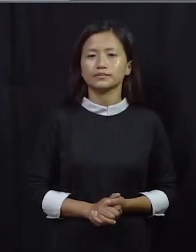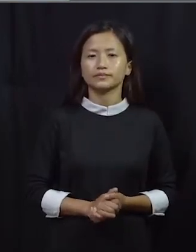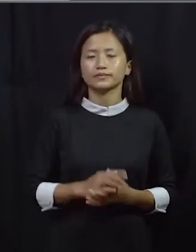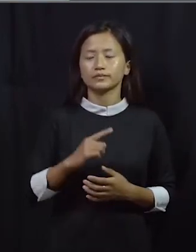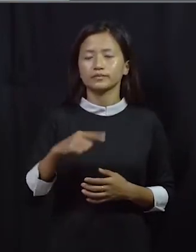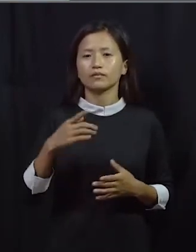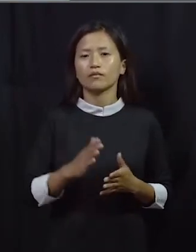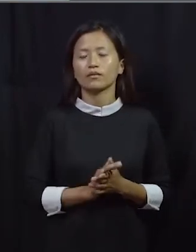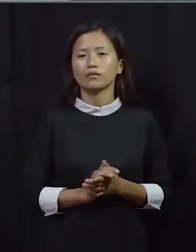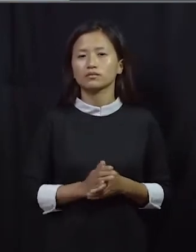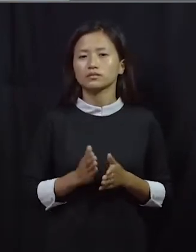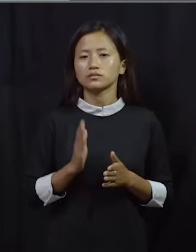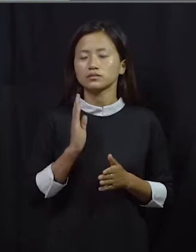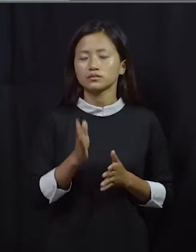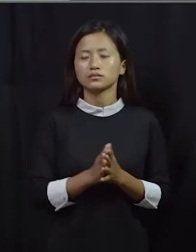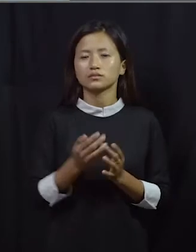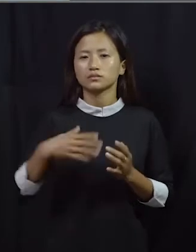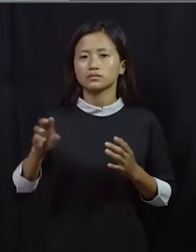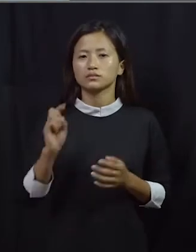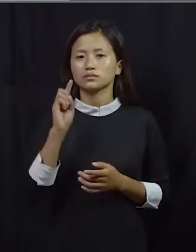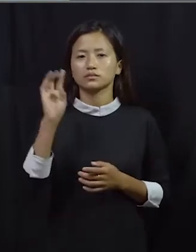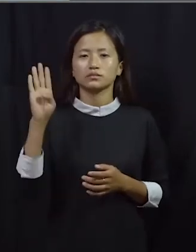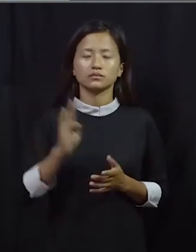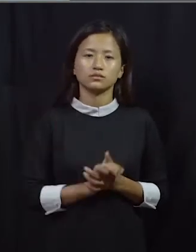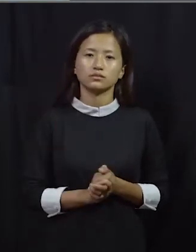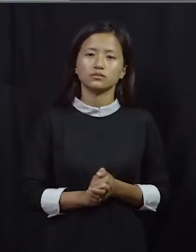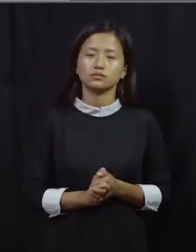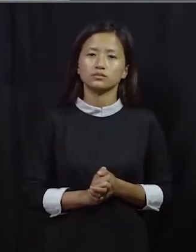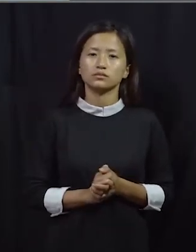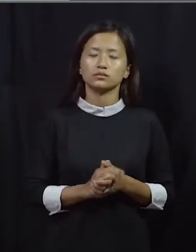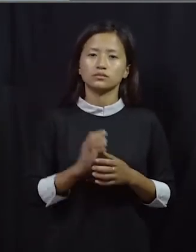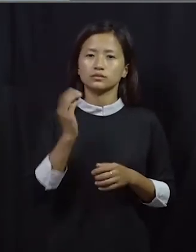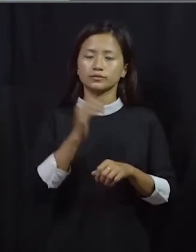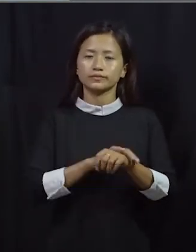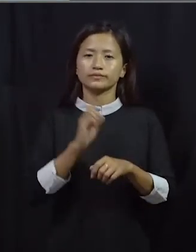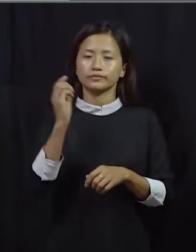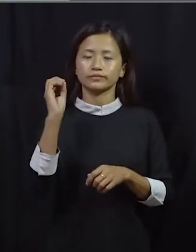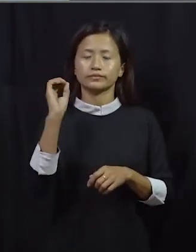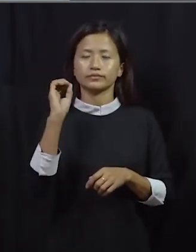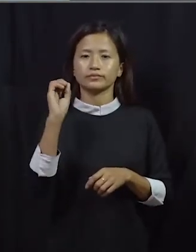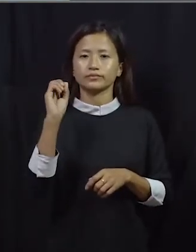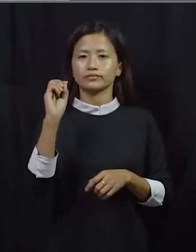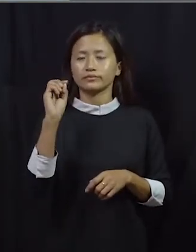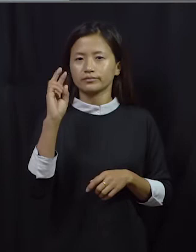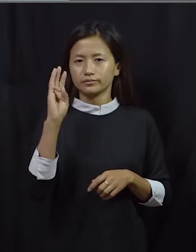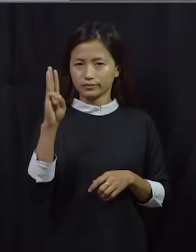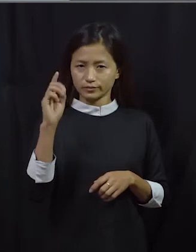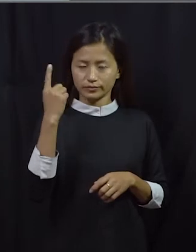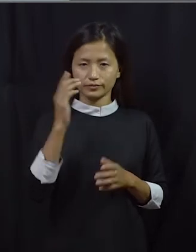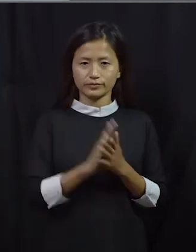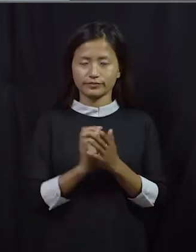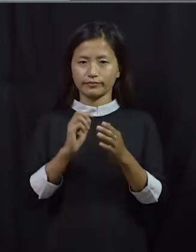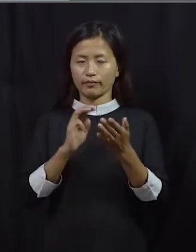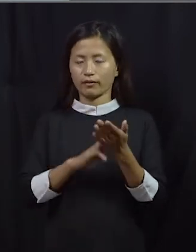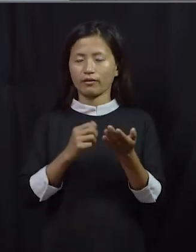Next, let's go to question number 14. On 31st March 2014, after